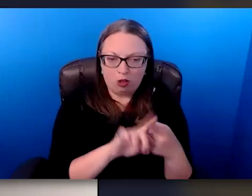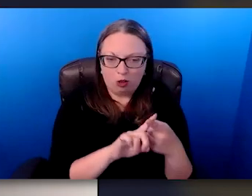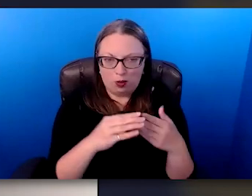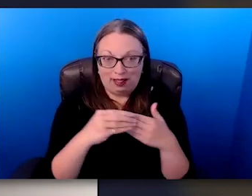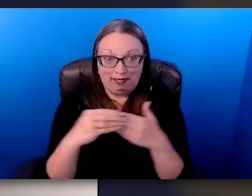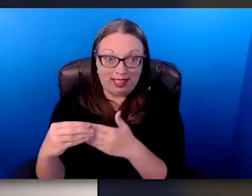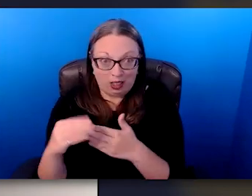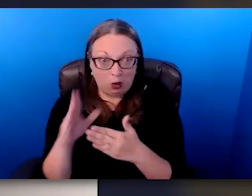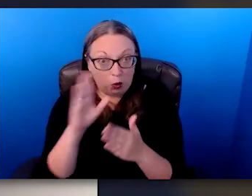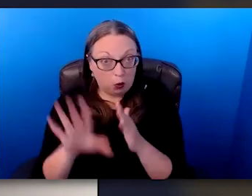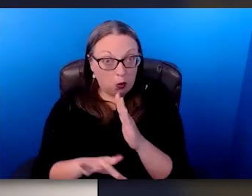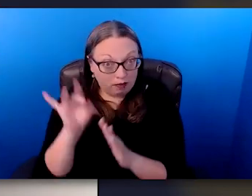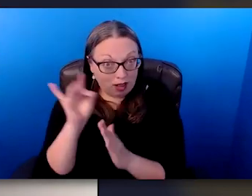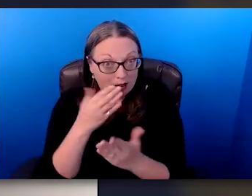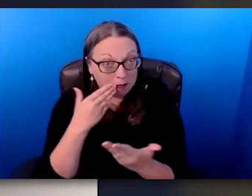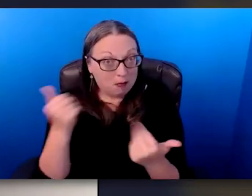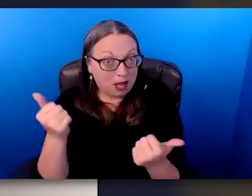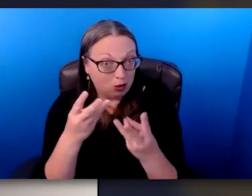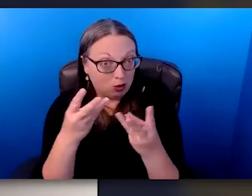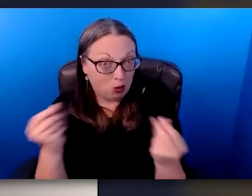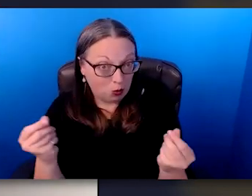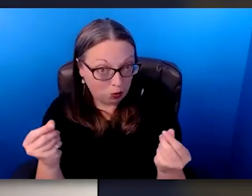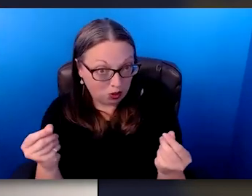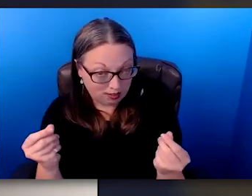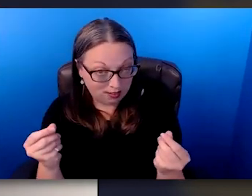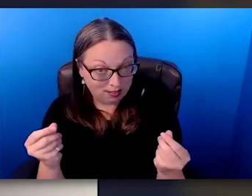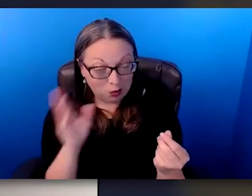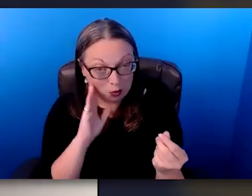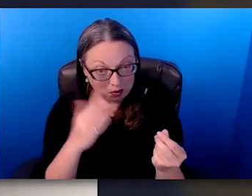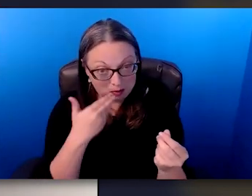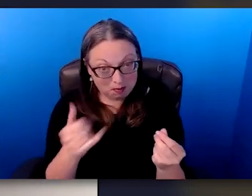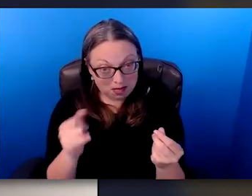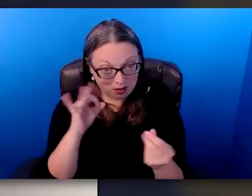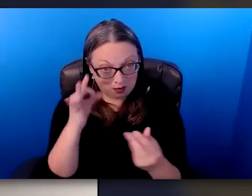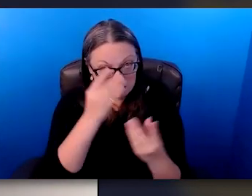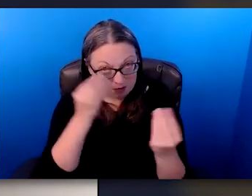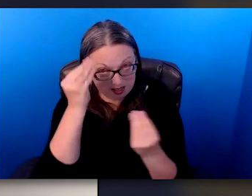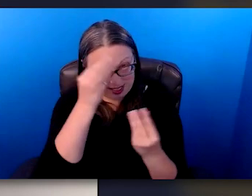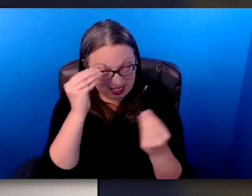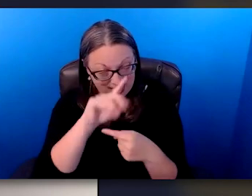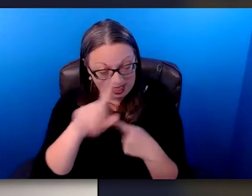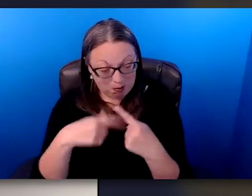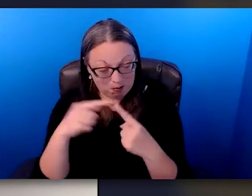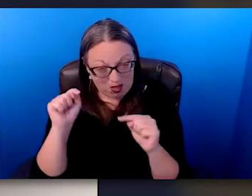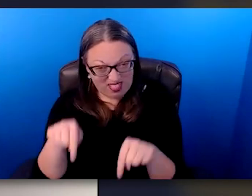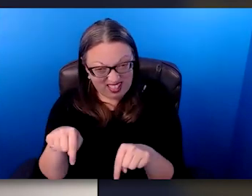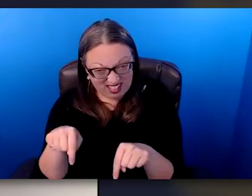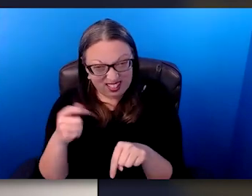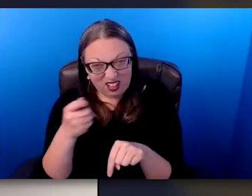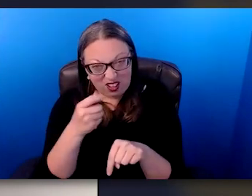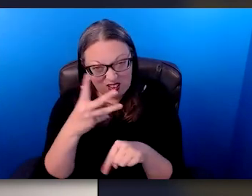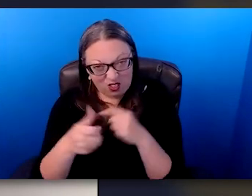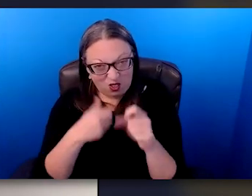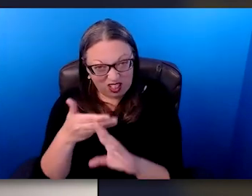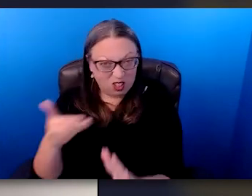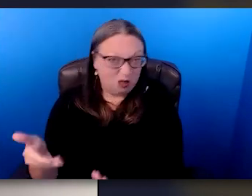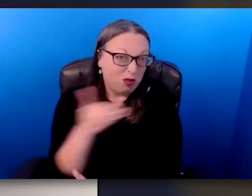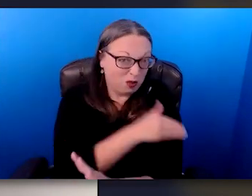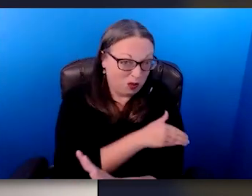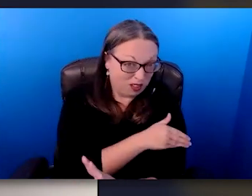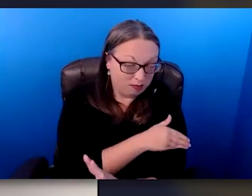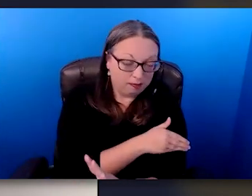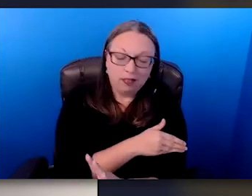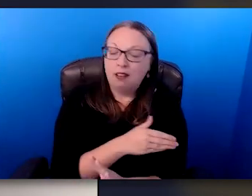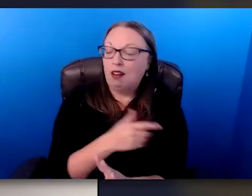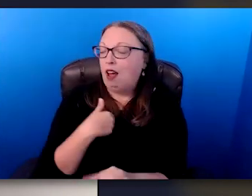than we're even thinking of now, but we sure would have been better off if we'd been thinking about them a few years earlier. I couldn't agree more, and I wish